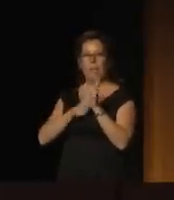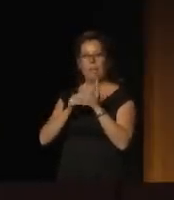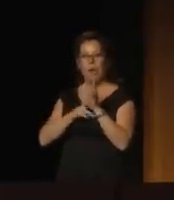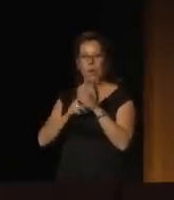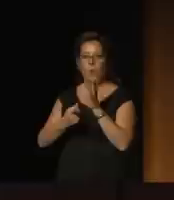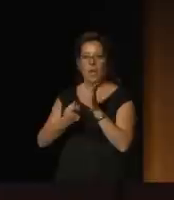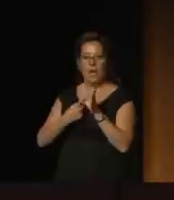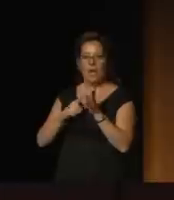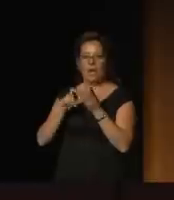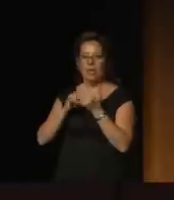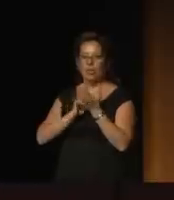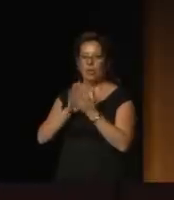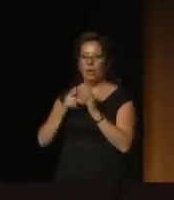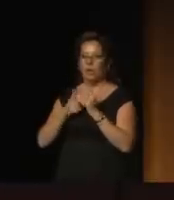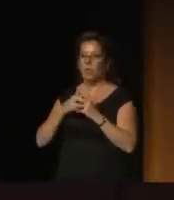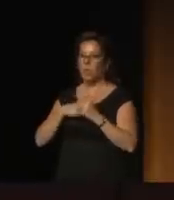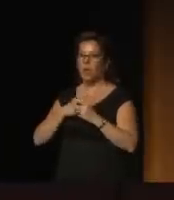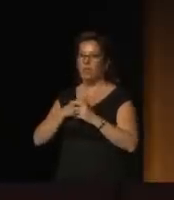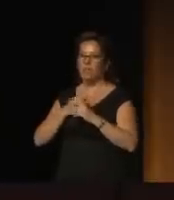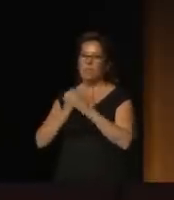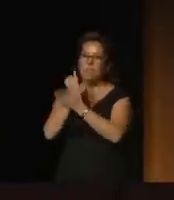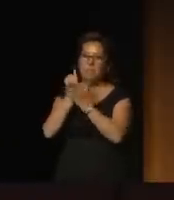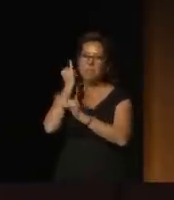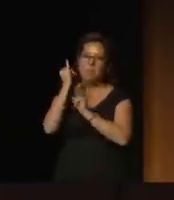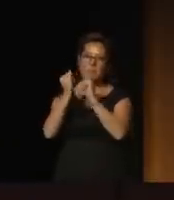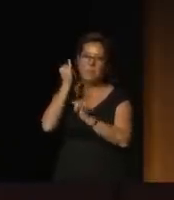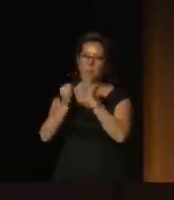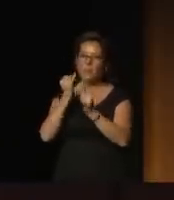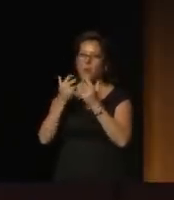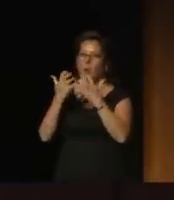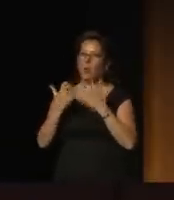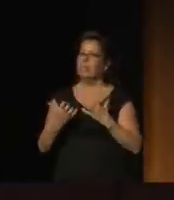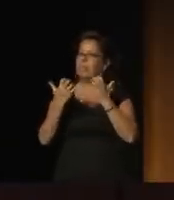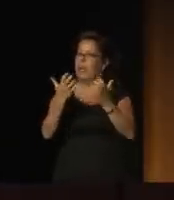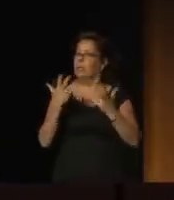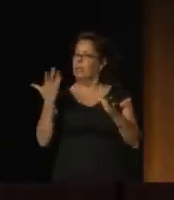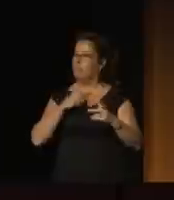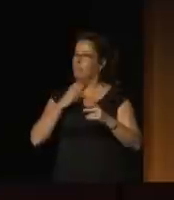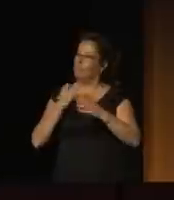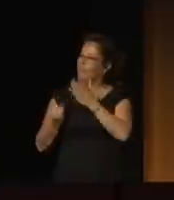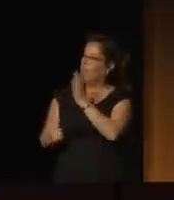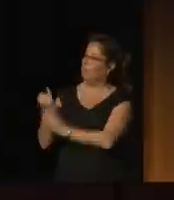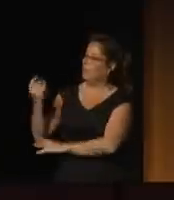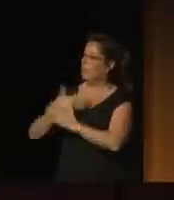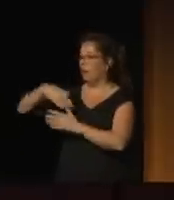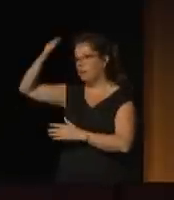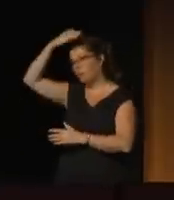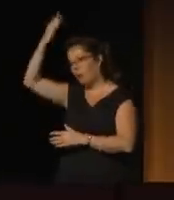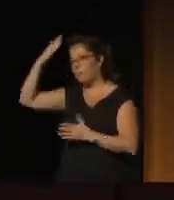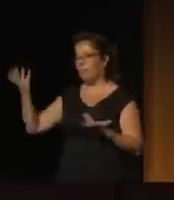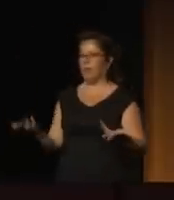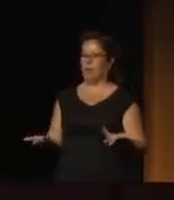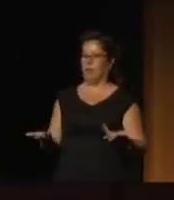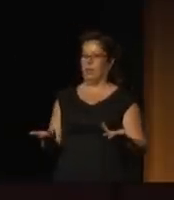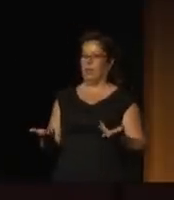was booed on stage because she criticised Trump. And I was just wondering, where does that